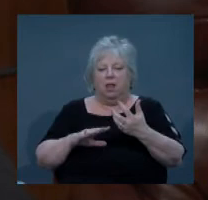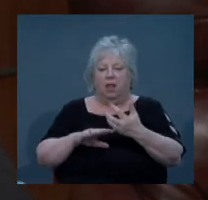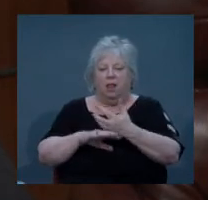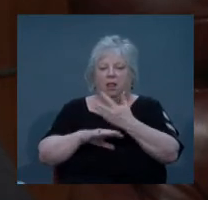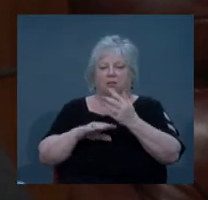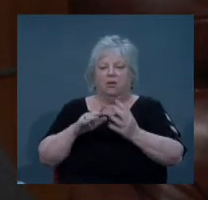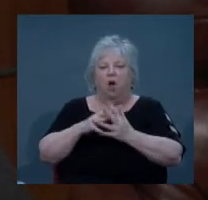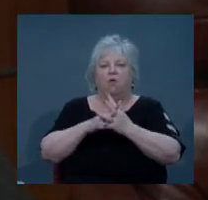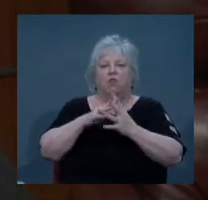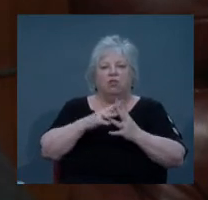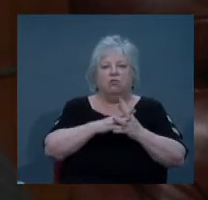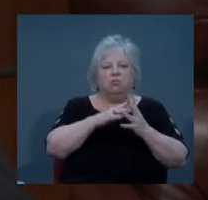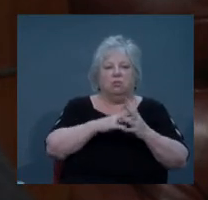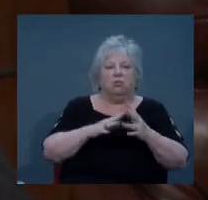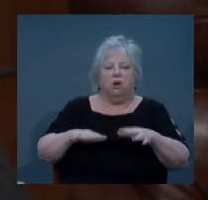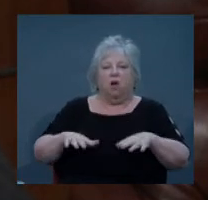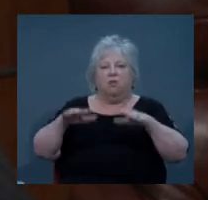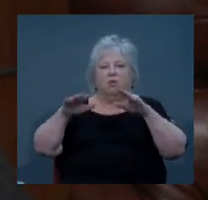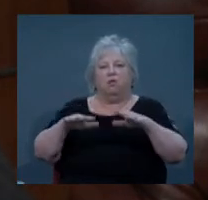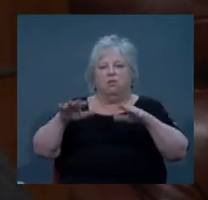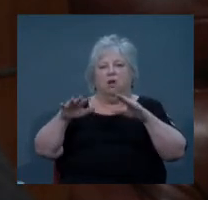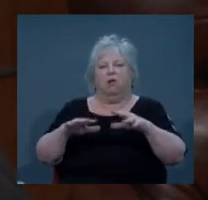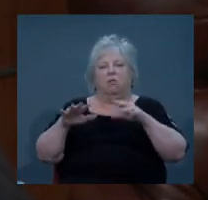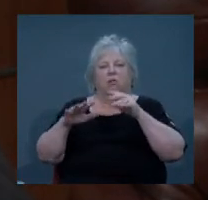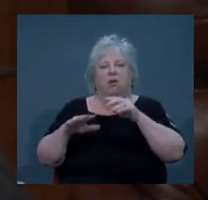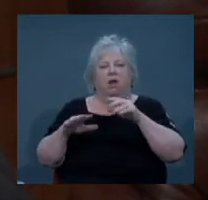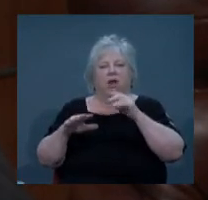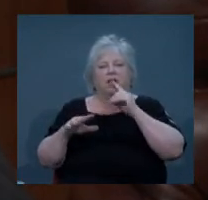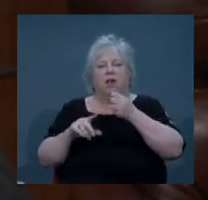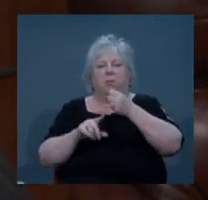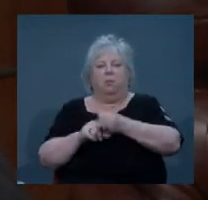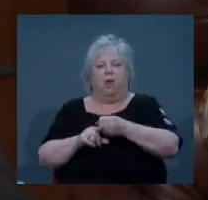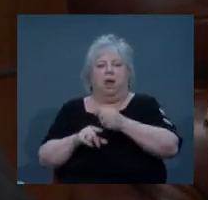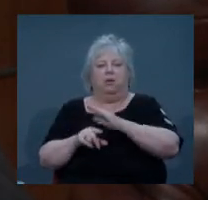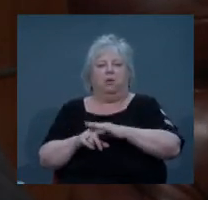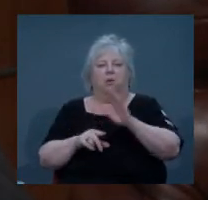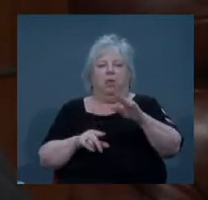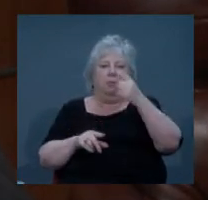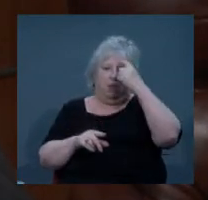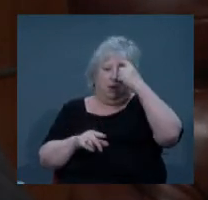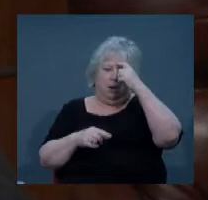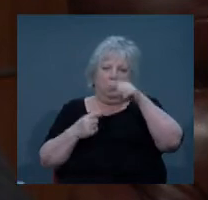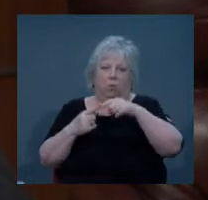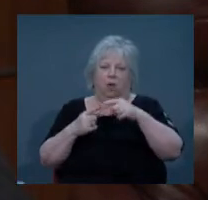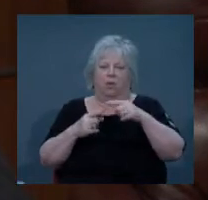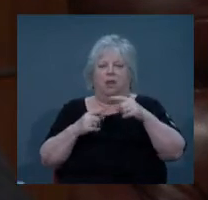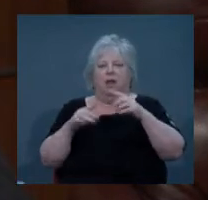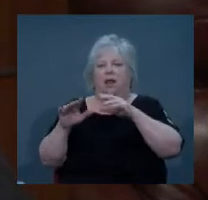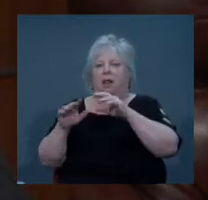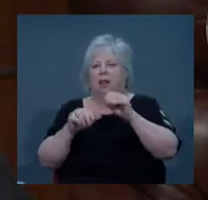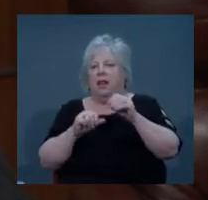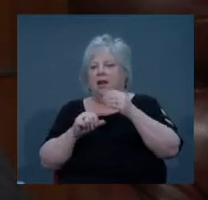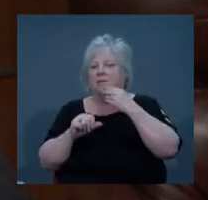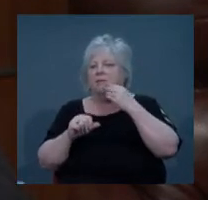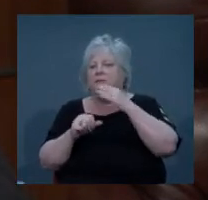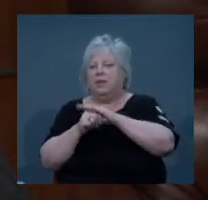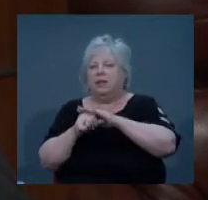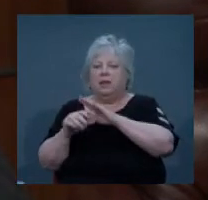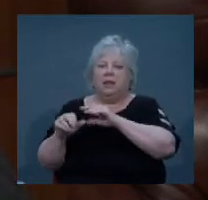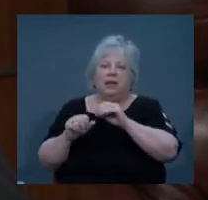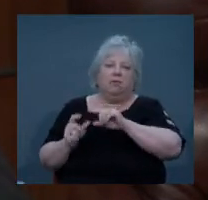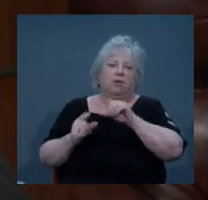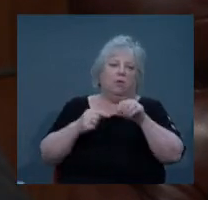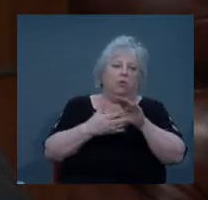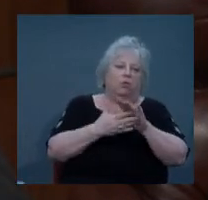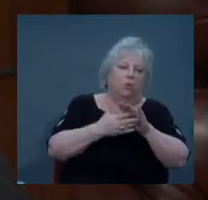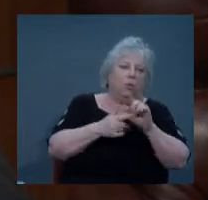impacts the quality of life of that child and on their psyche when they leave that neighborhood and go to school, and then when they leave school and they come